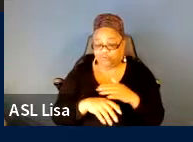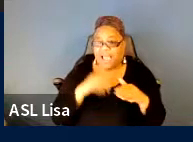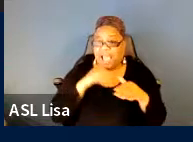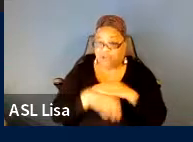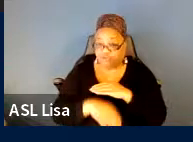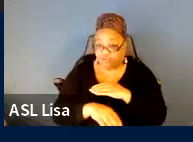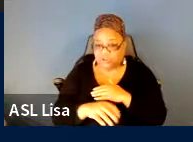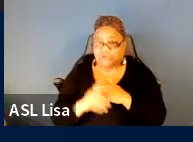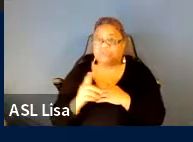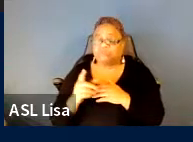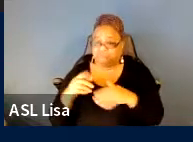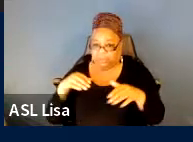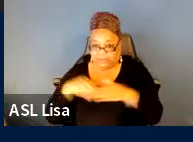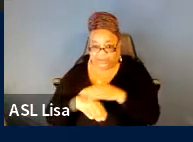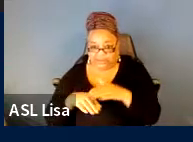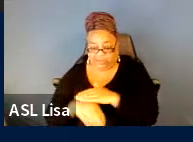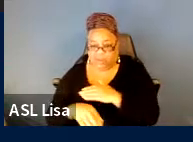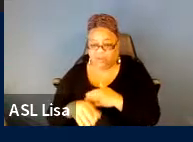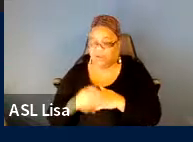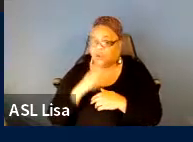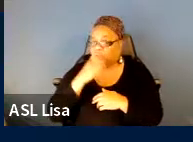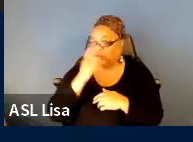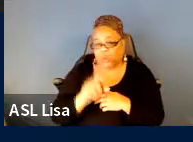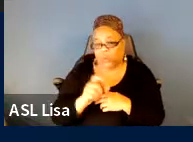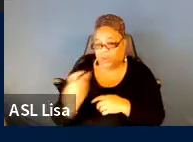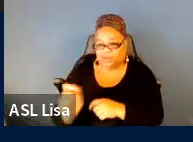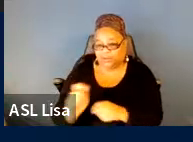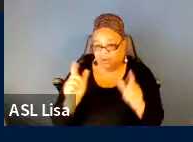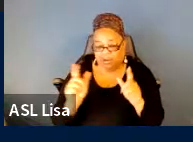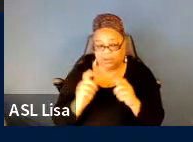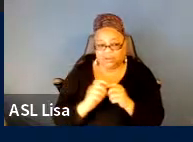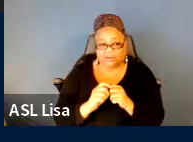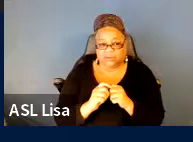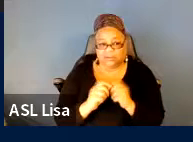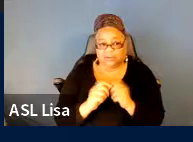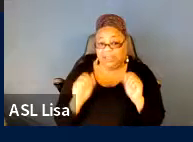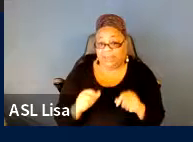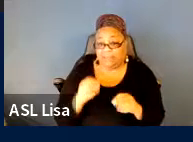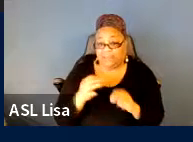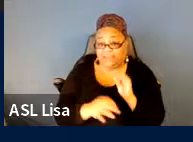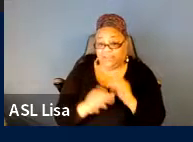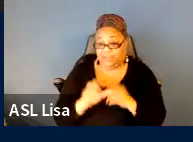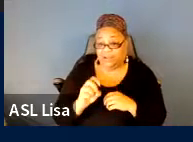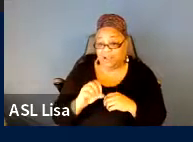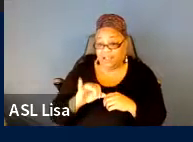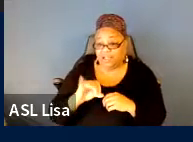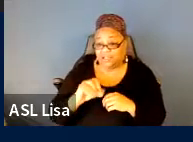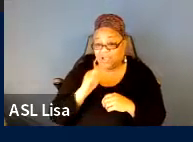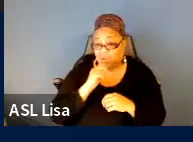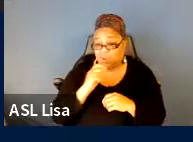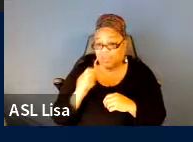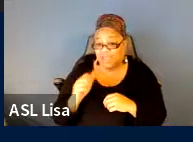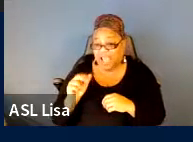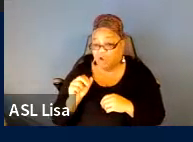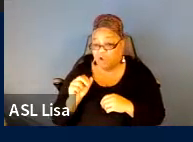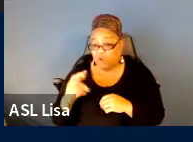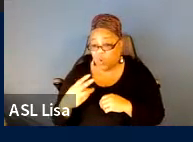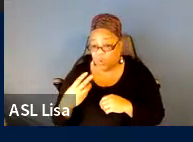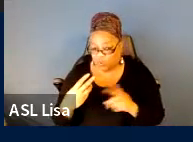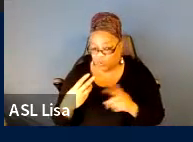two images for directional signs, which can be as simple as the ISA with an arrow, as shown on the left side